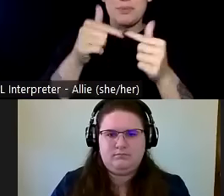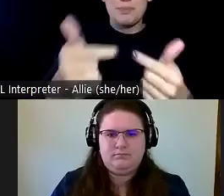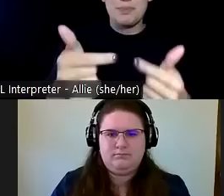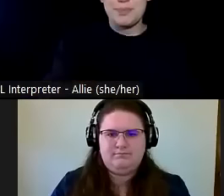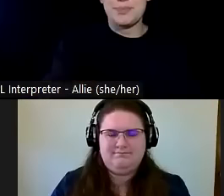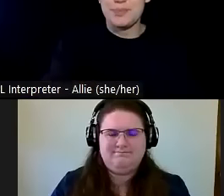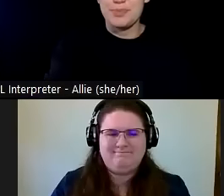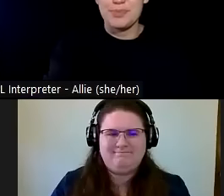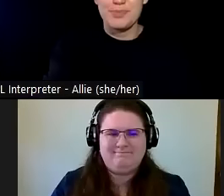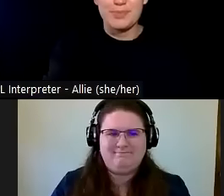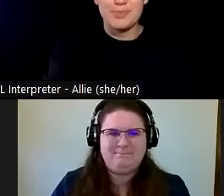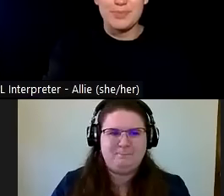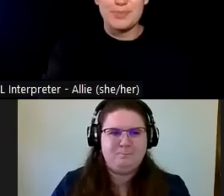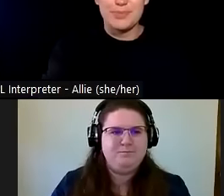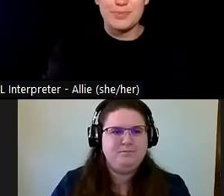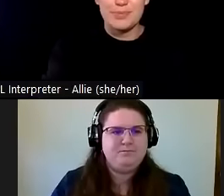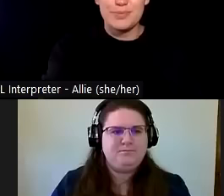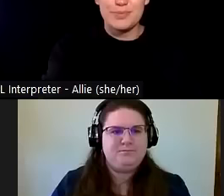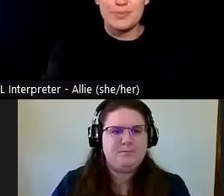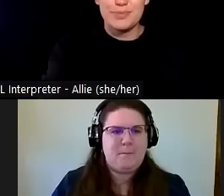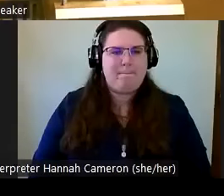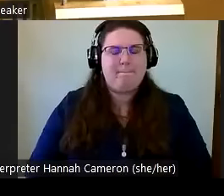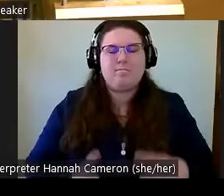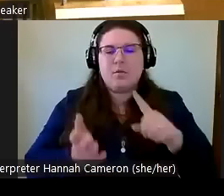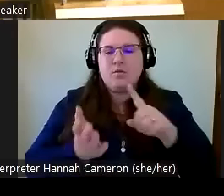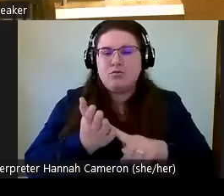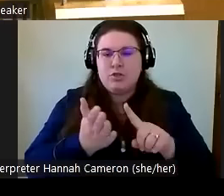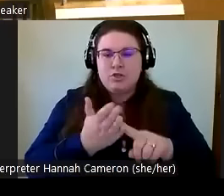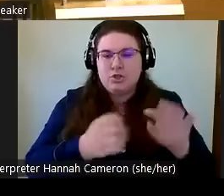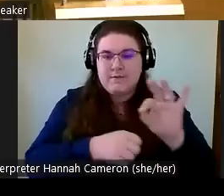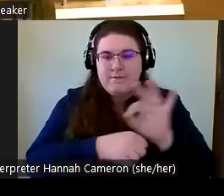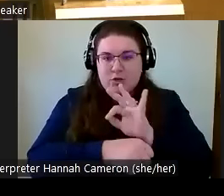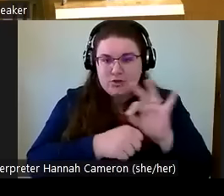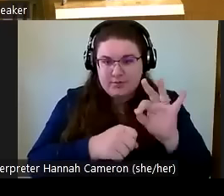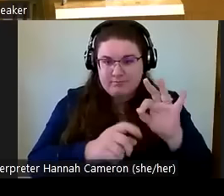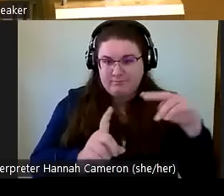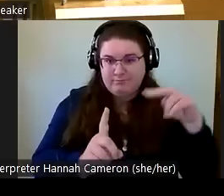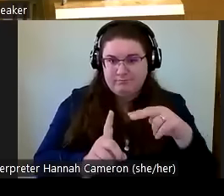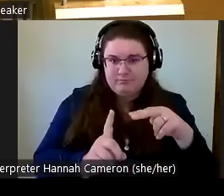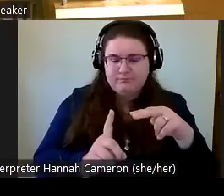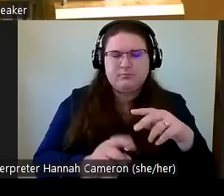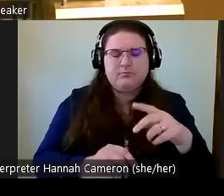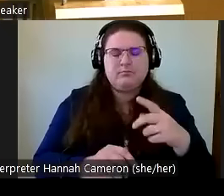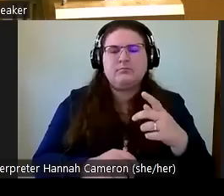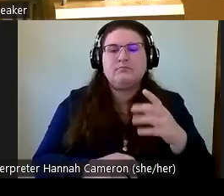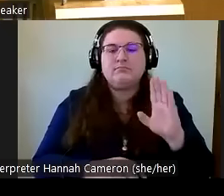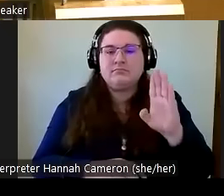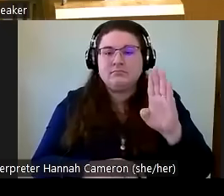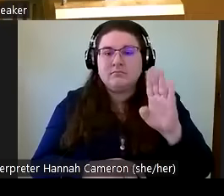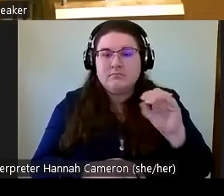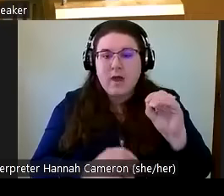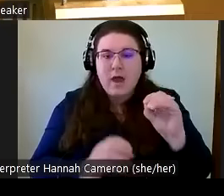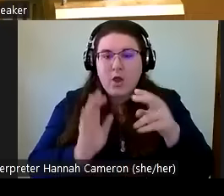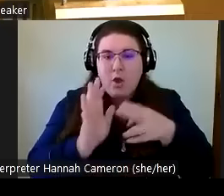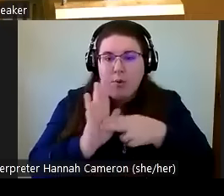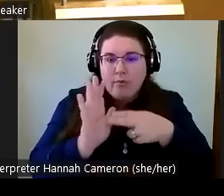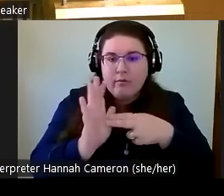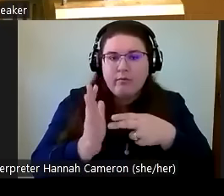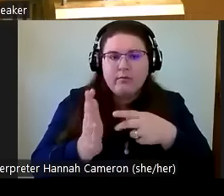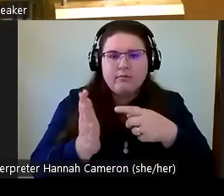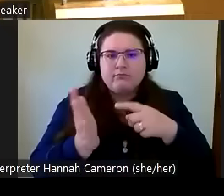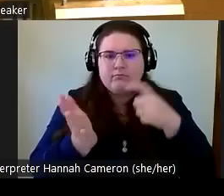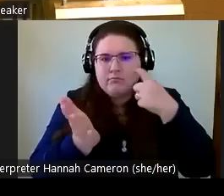utility perspective, the use of biomarkers helps us identify who are most likely to benefit from a therapy.